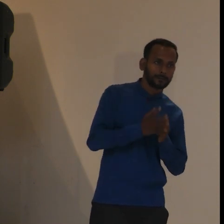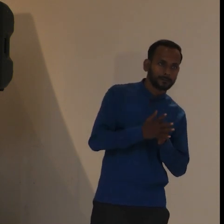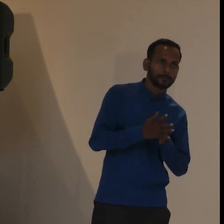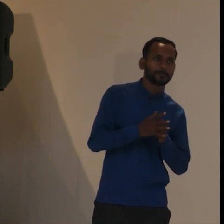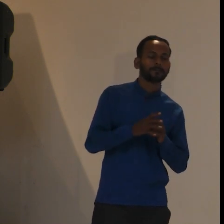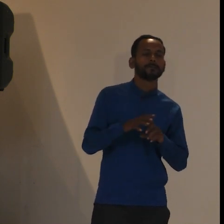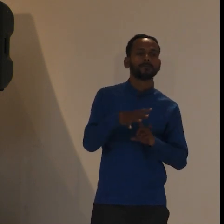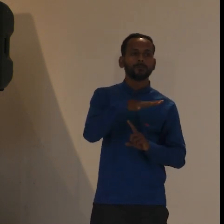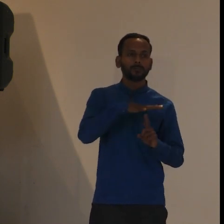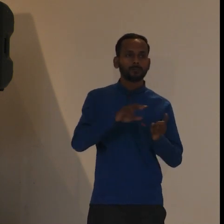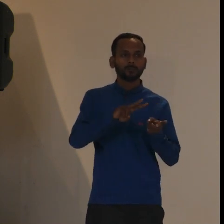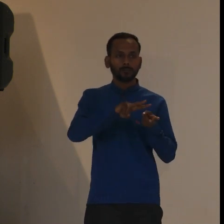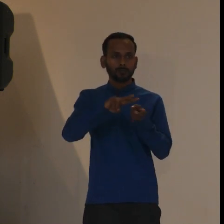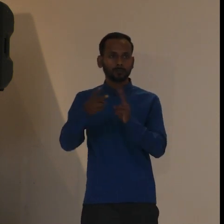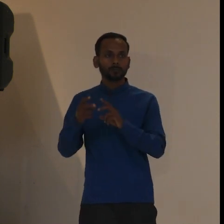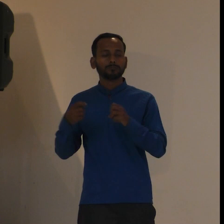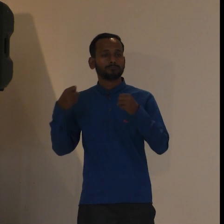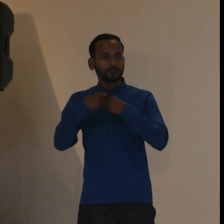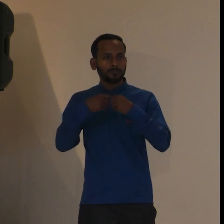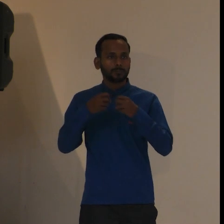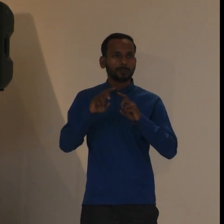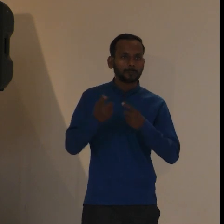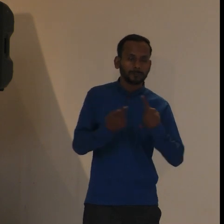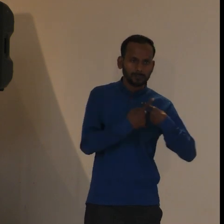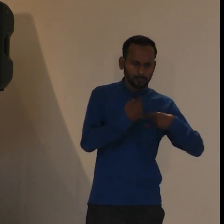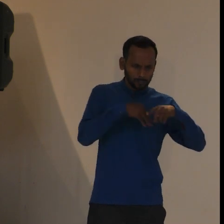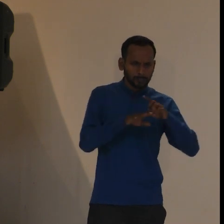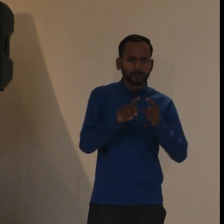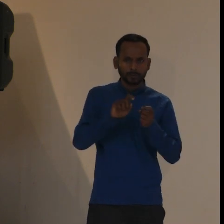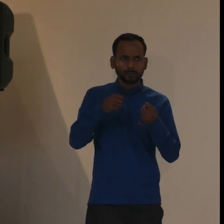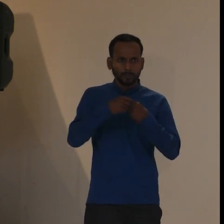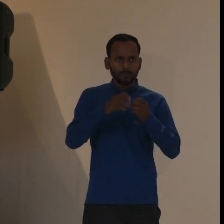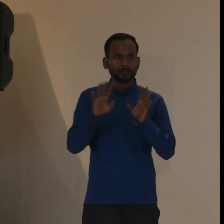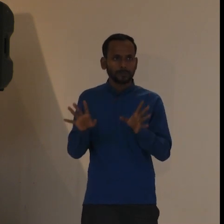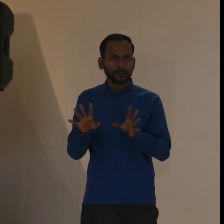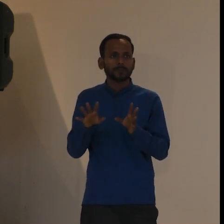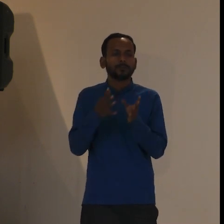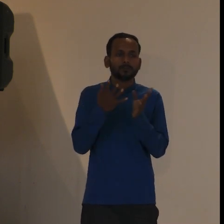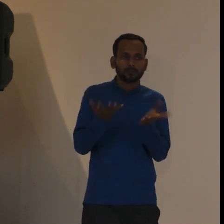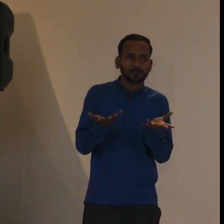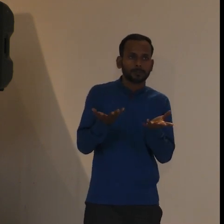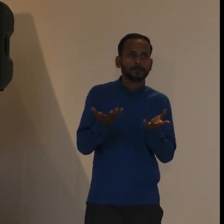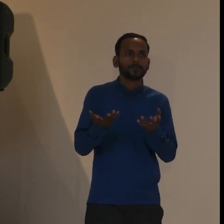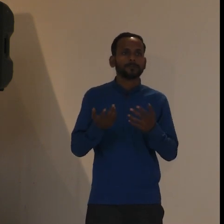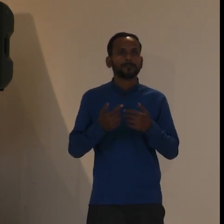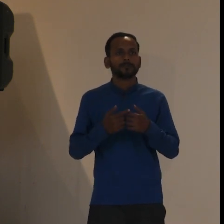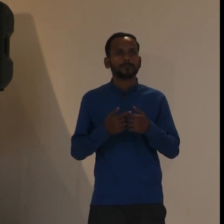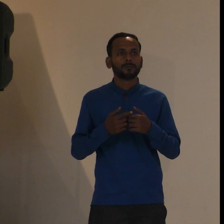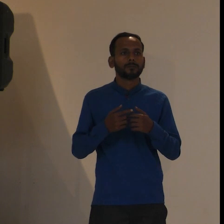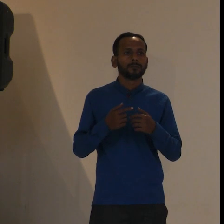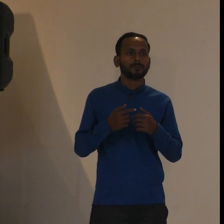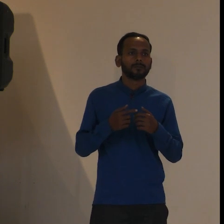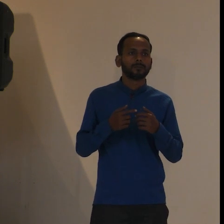people's attention. I want to tell you a lot of stories about that particular object. There's an entire episode dedicated to it